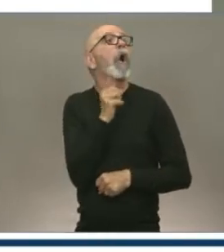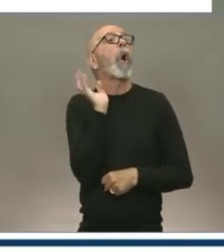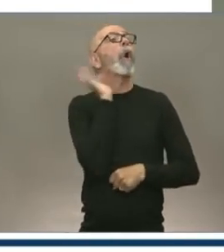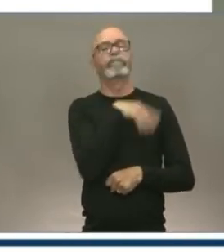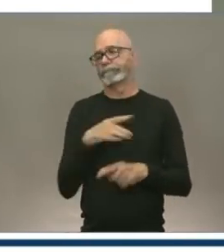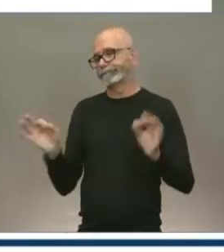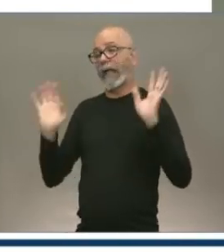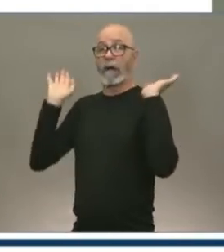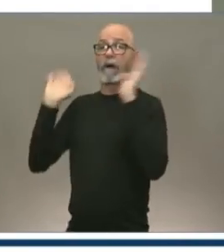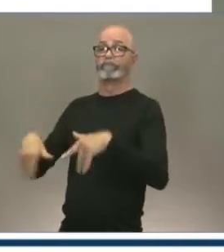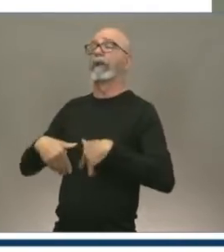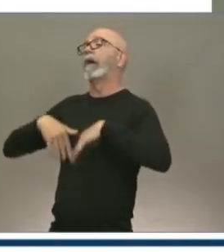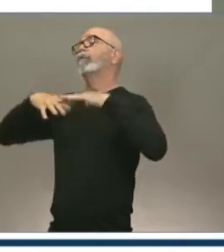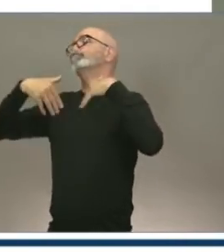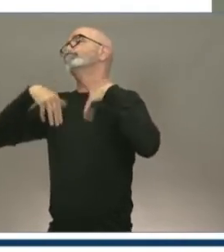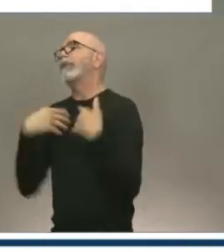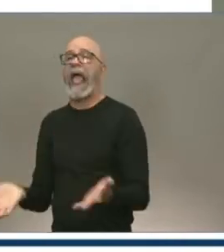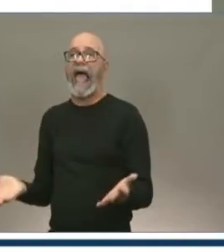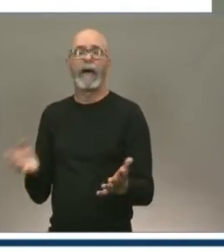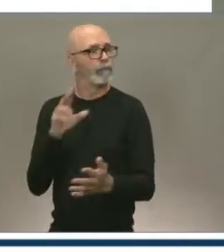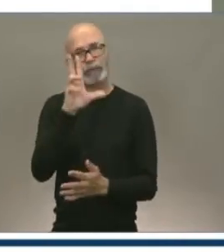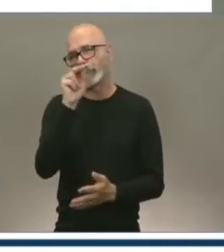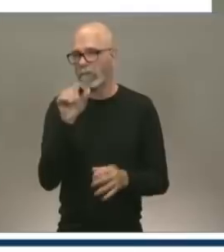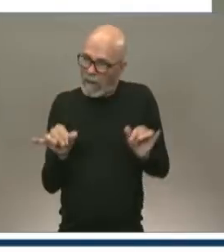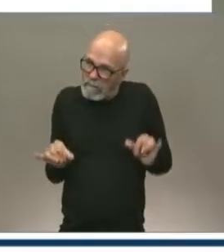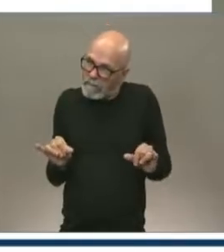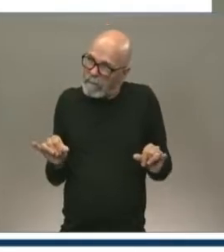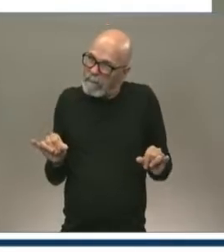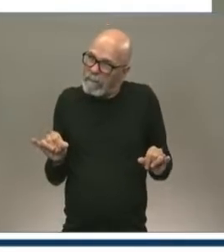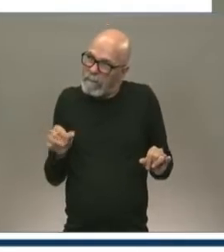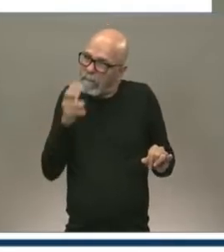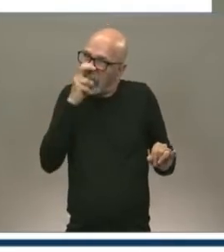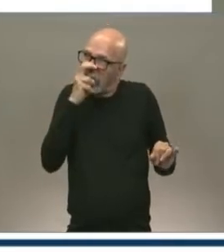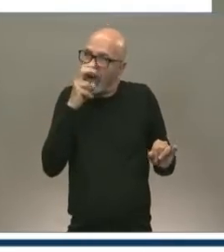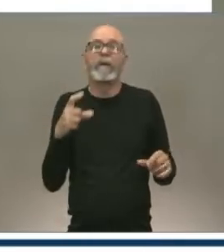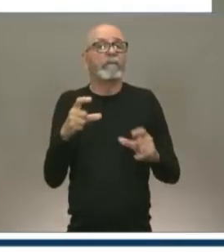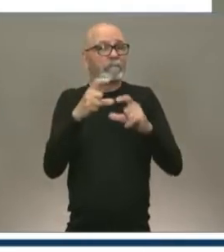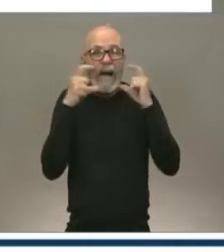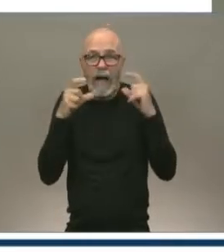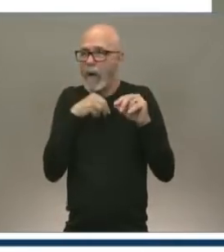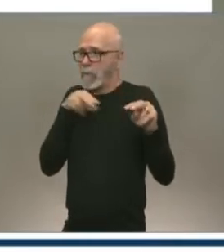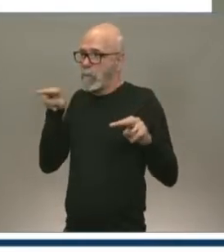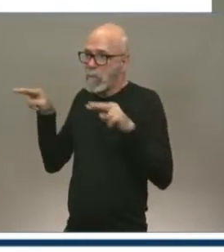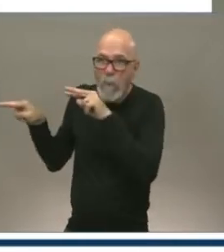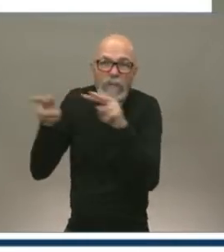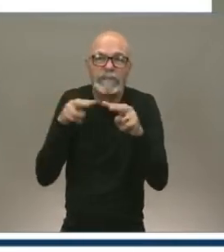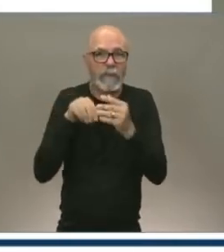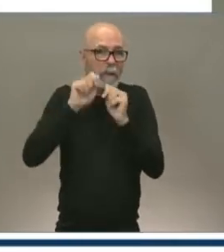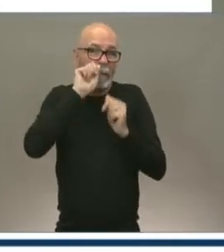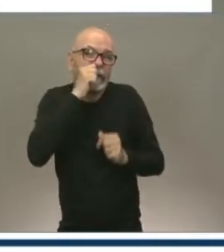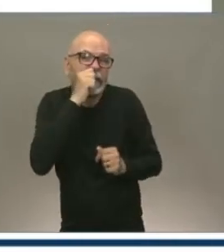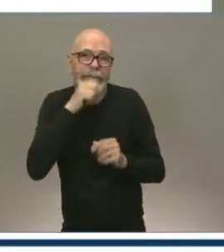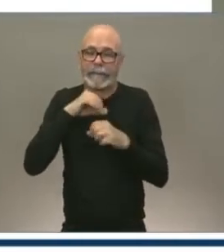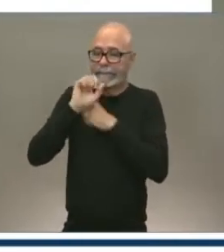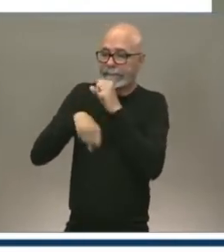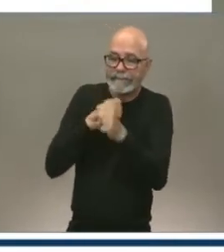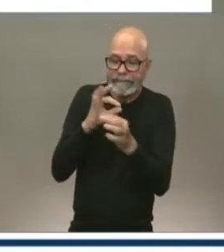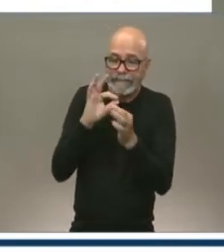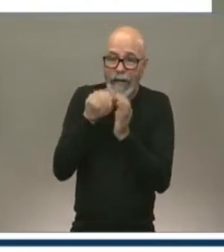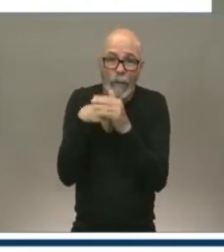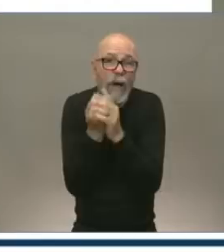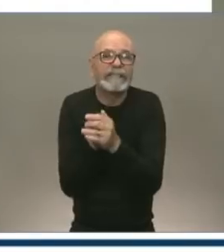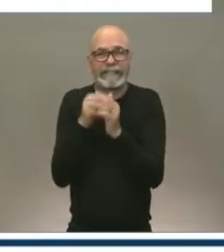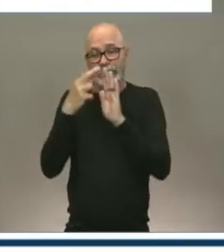when we need to maintain tight border control, widespread testing, and strong public health protocols and restrictions as we